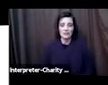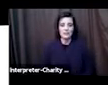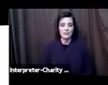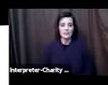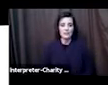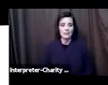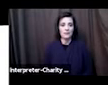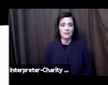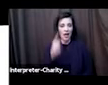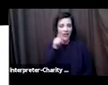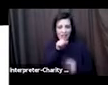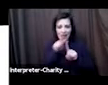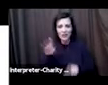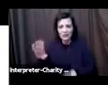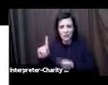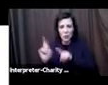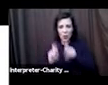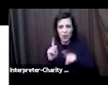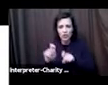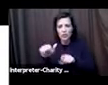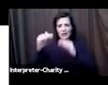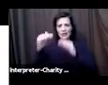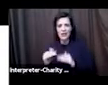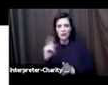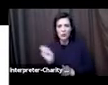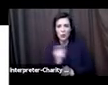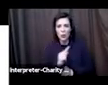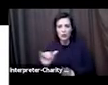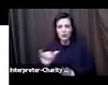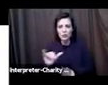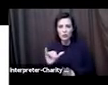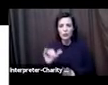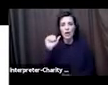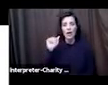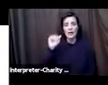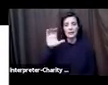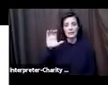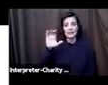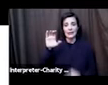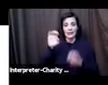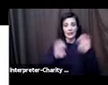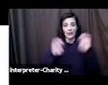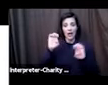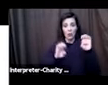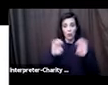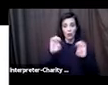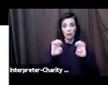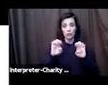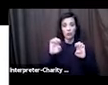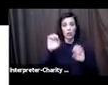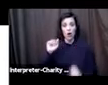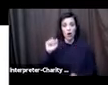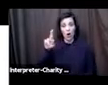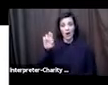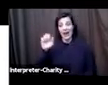And I think that answered a little bit of the follow-up question. The AAC evaluations are an AT consult,